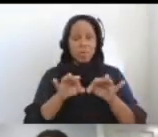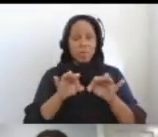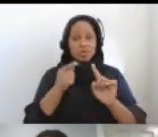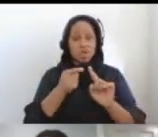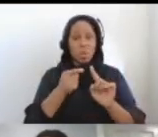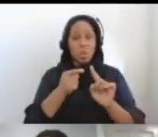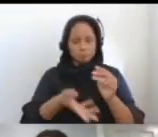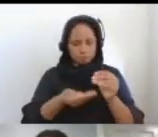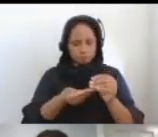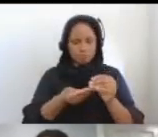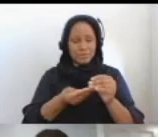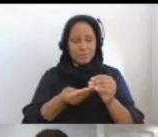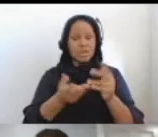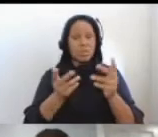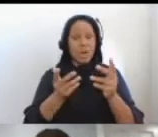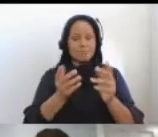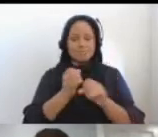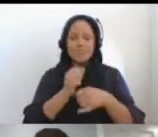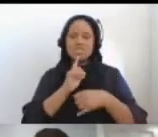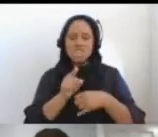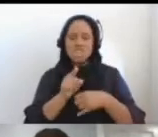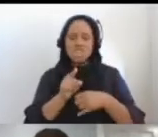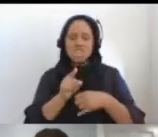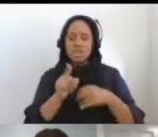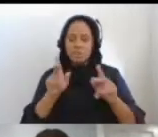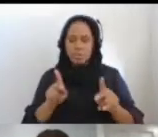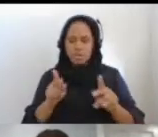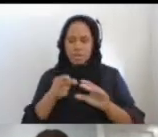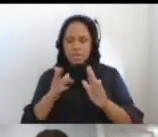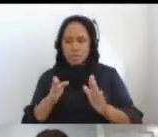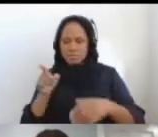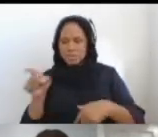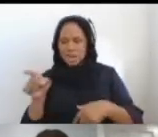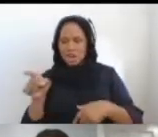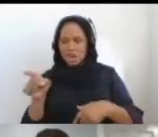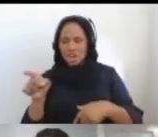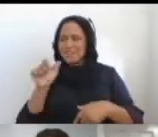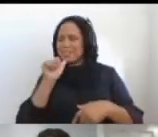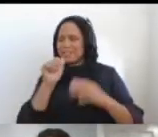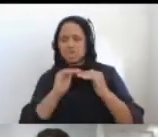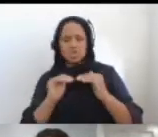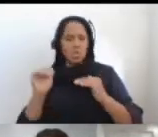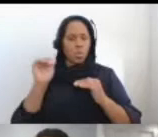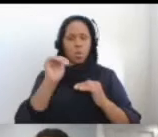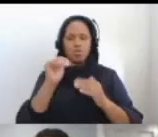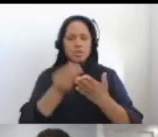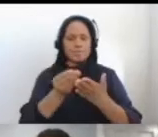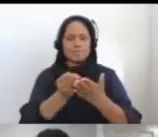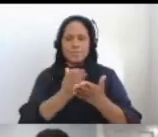sure that the person, the participant, is not exceeding their expenditure every